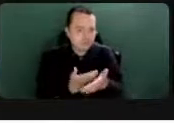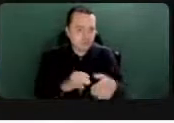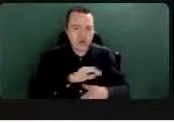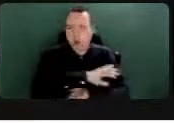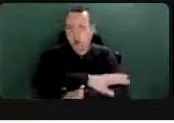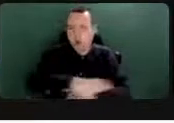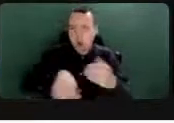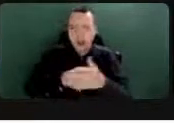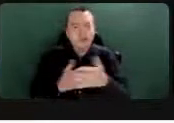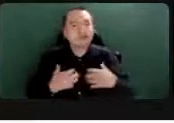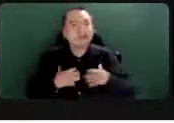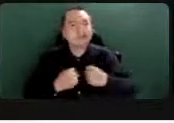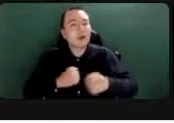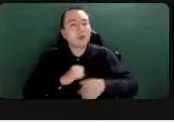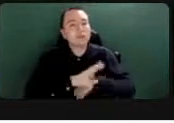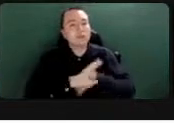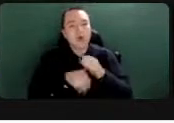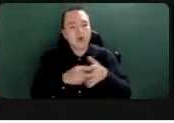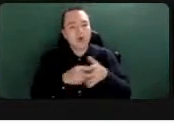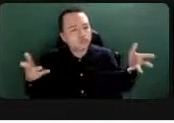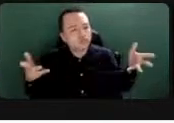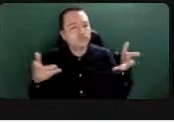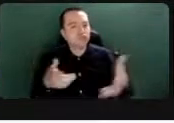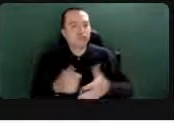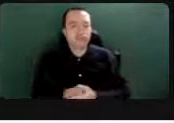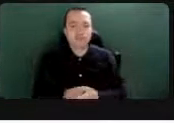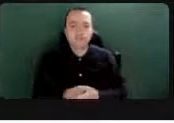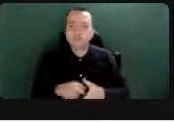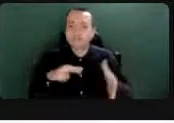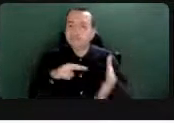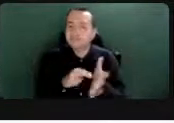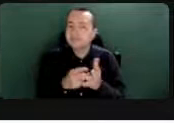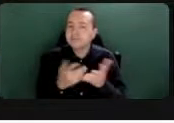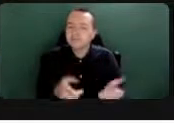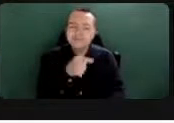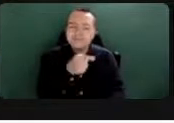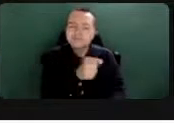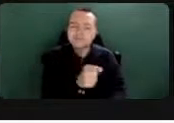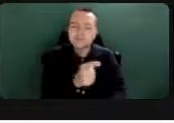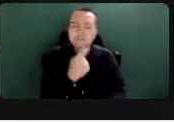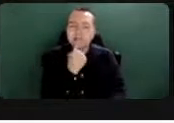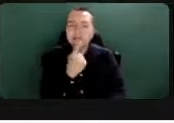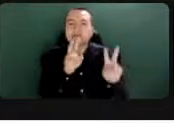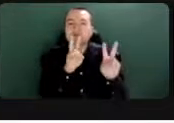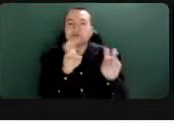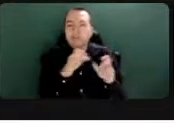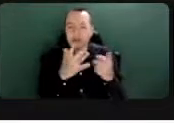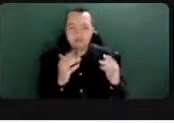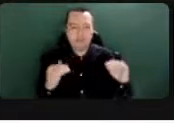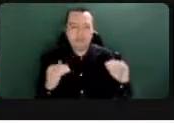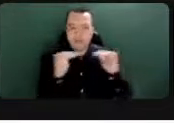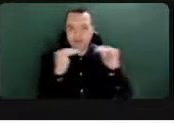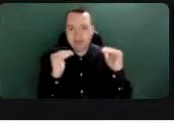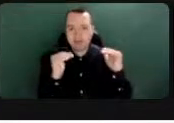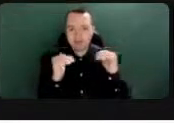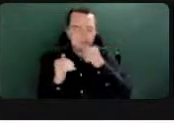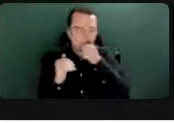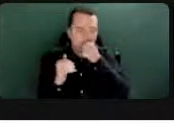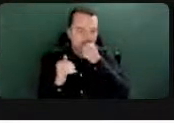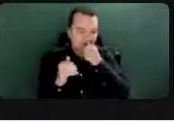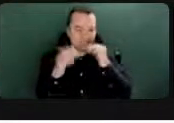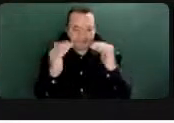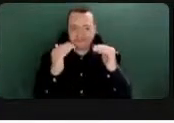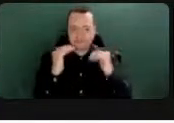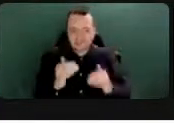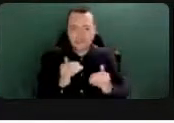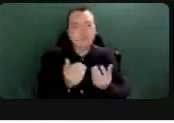those reviews have done about equity. And we added index categories. Again, that was a feature that was already there. So we